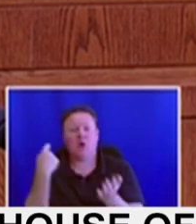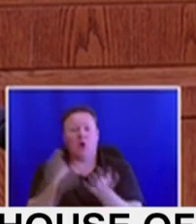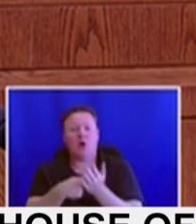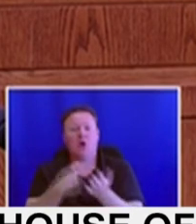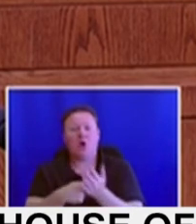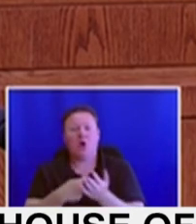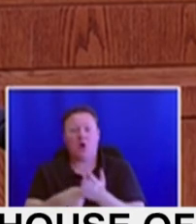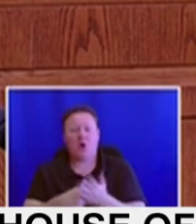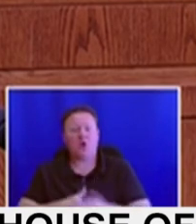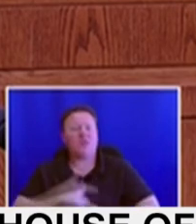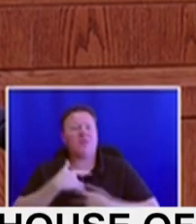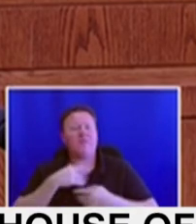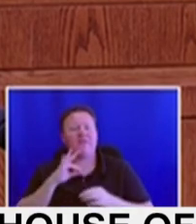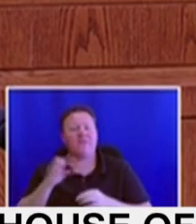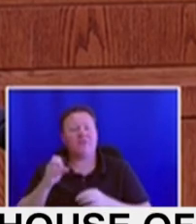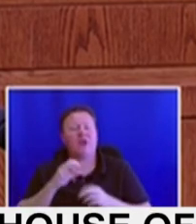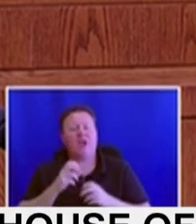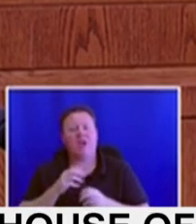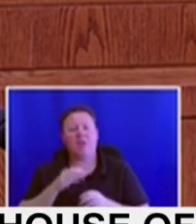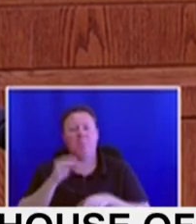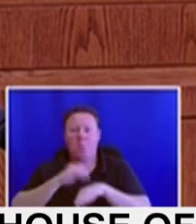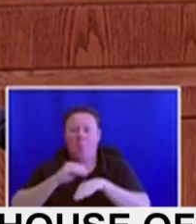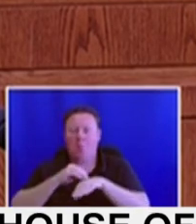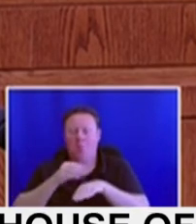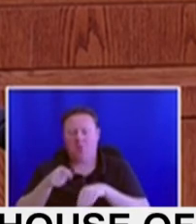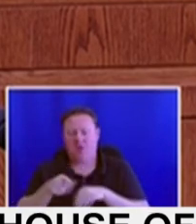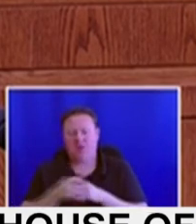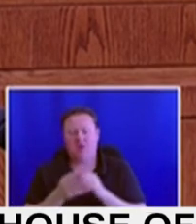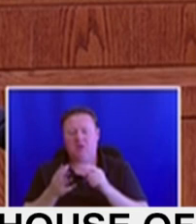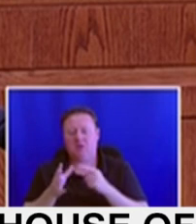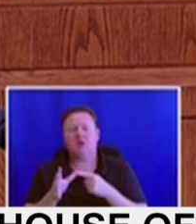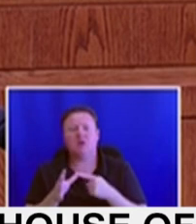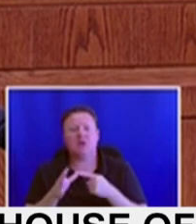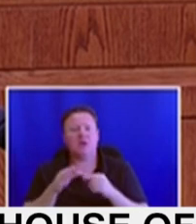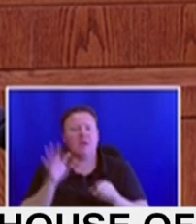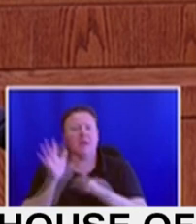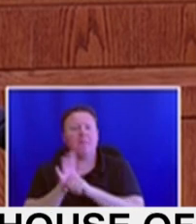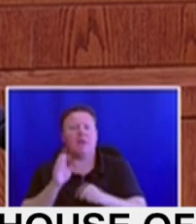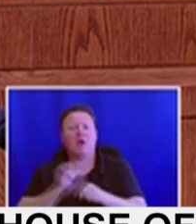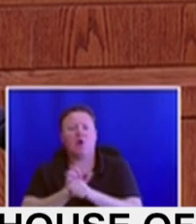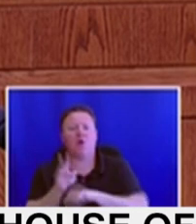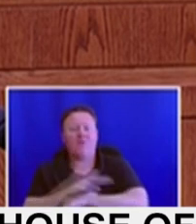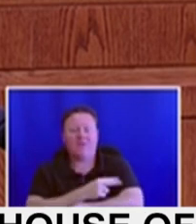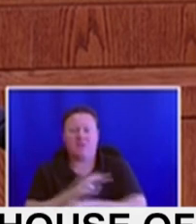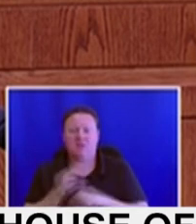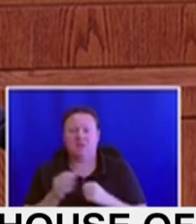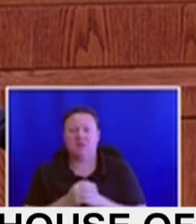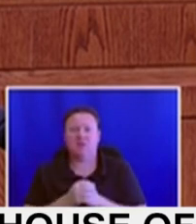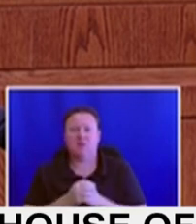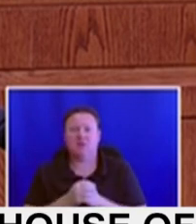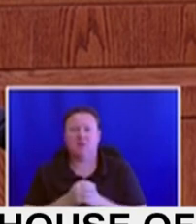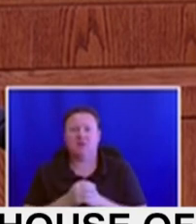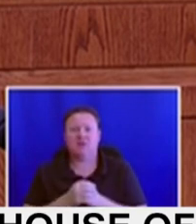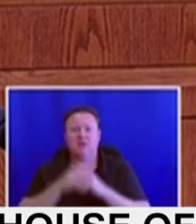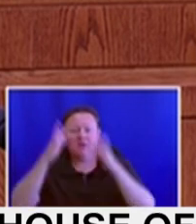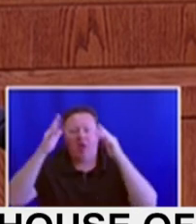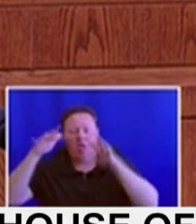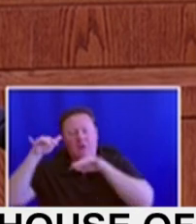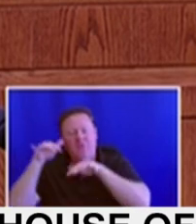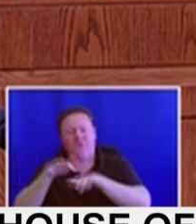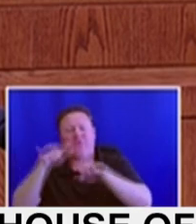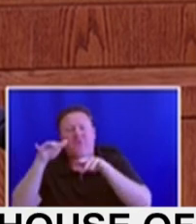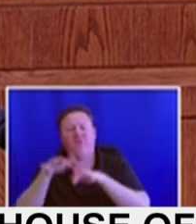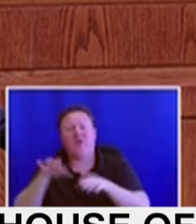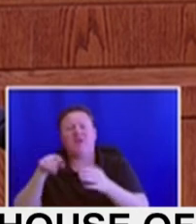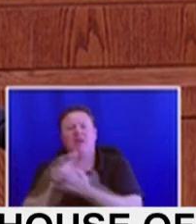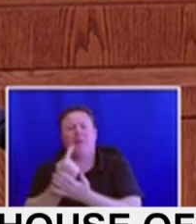cost of living, the impact of COVID-19, and devastating floods,